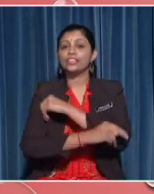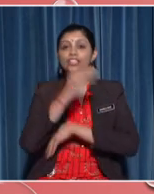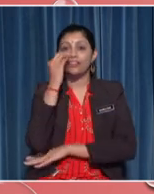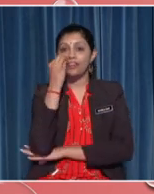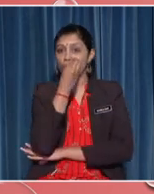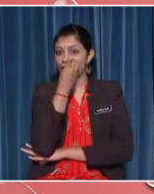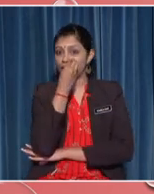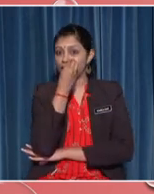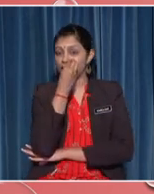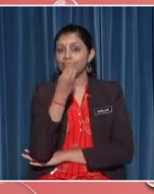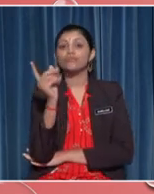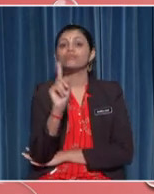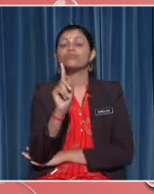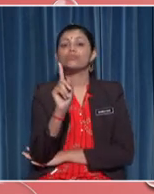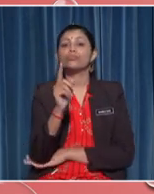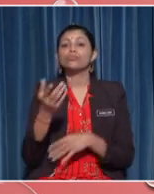belongs to?